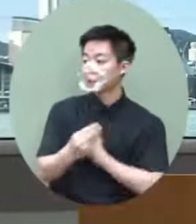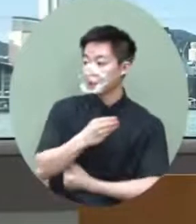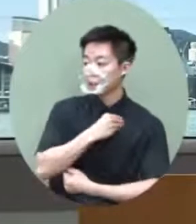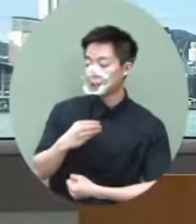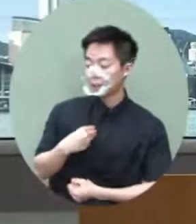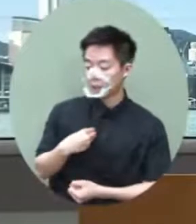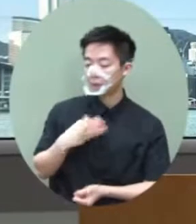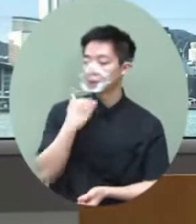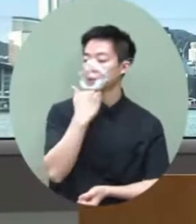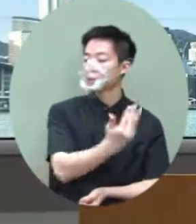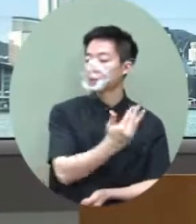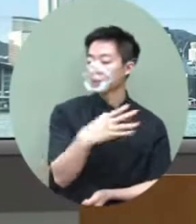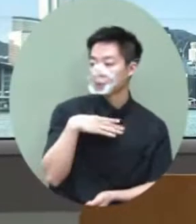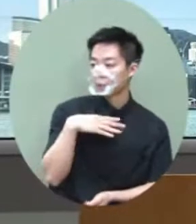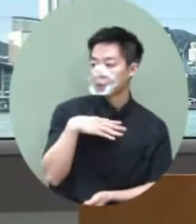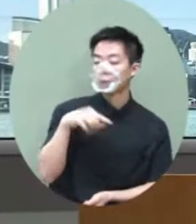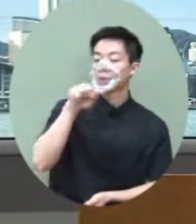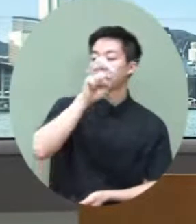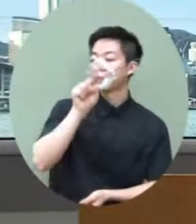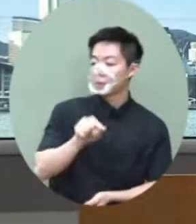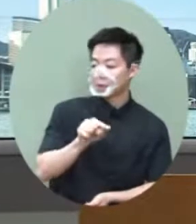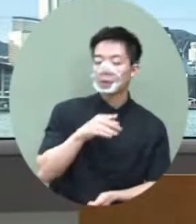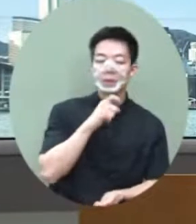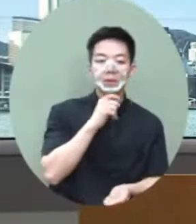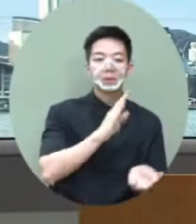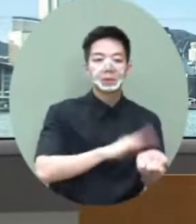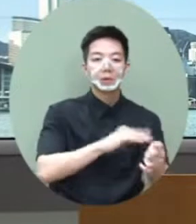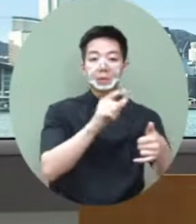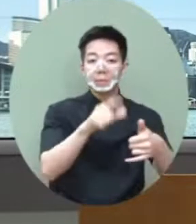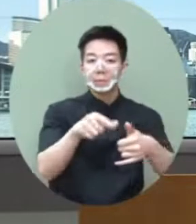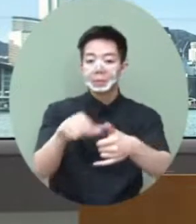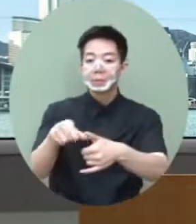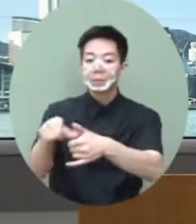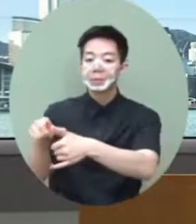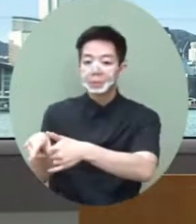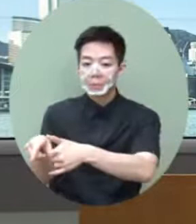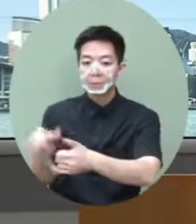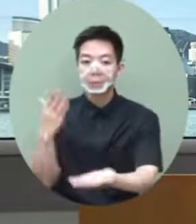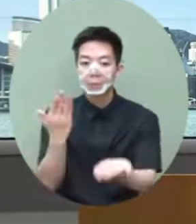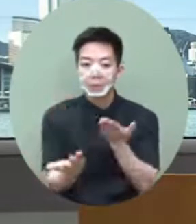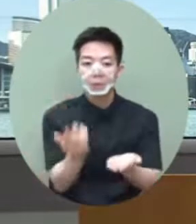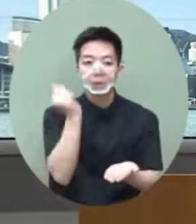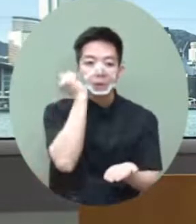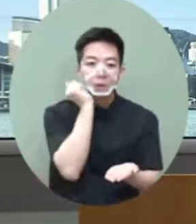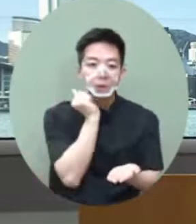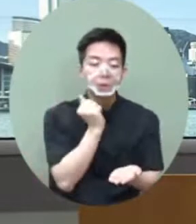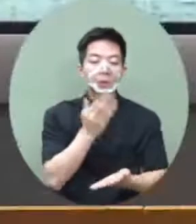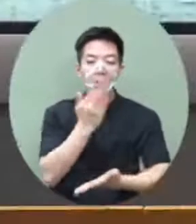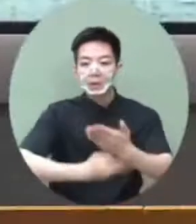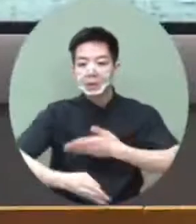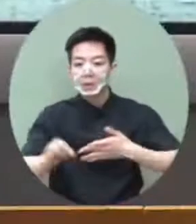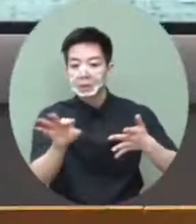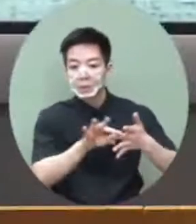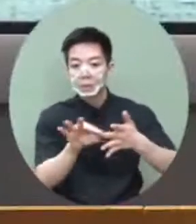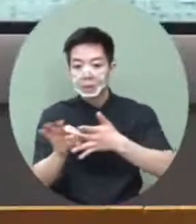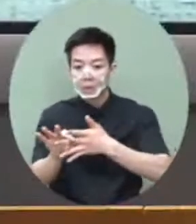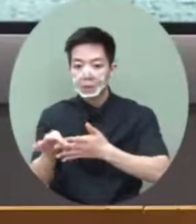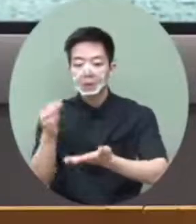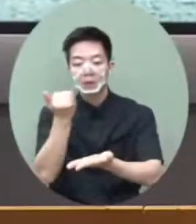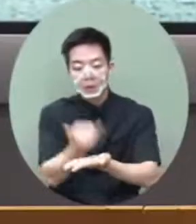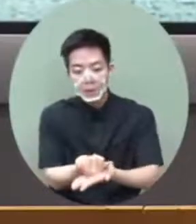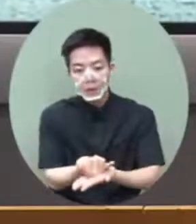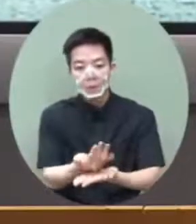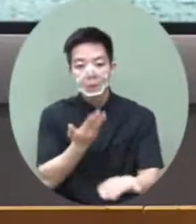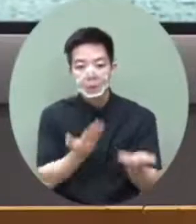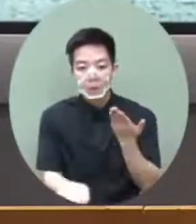For the cases reported by forensic pathologists, there are some cases that came from